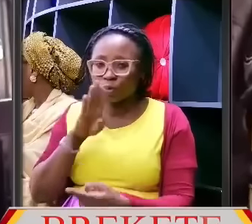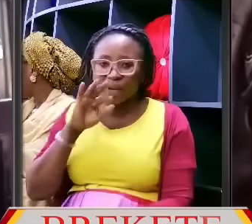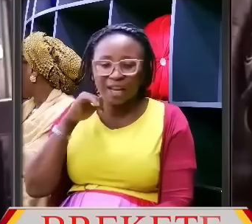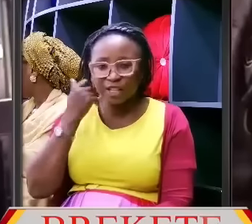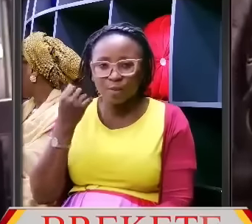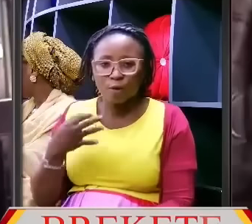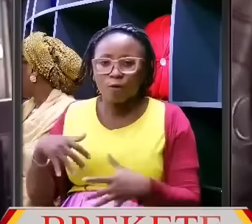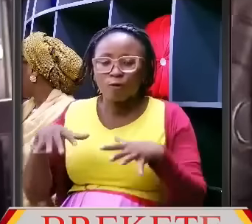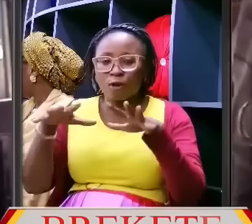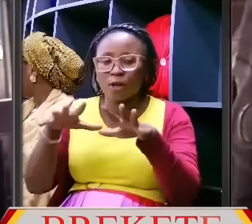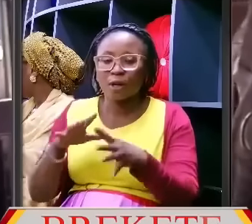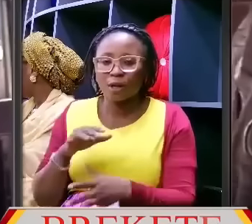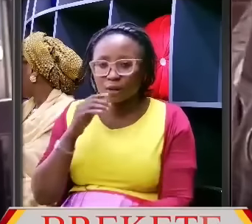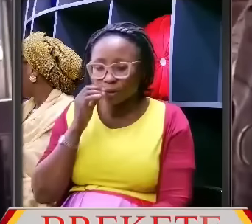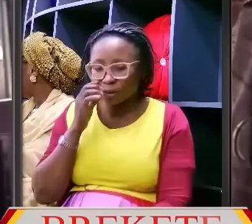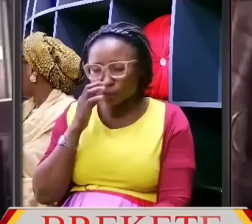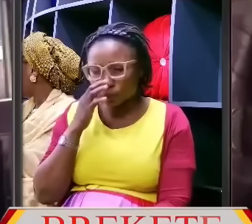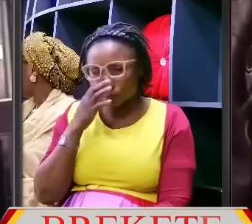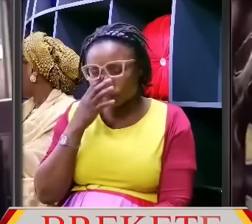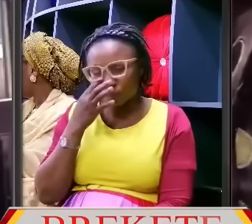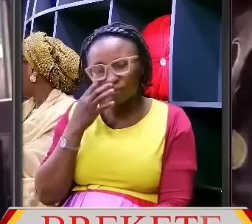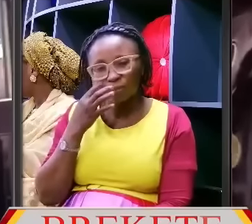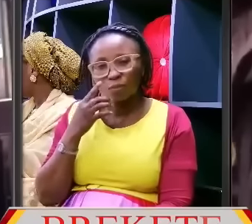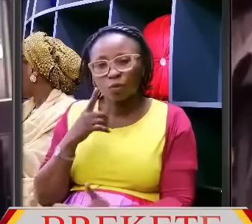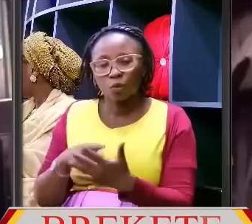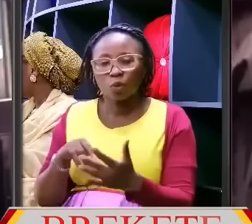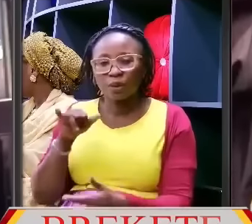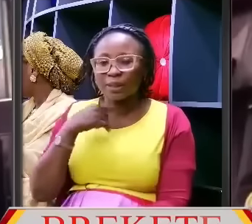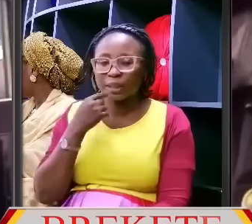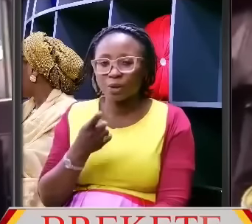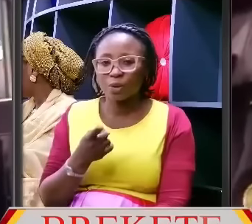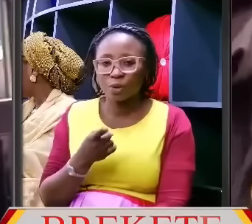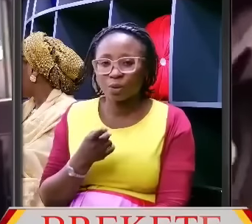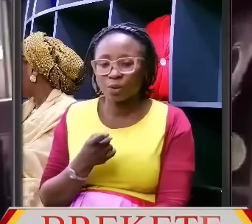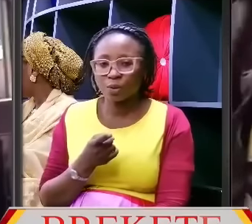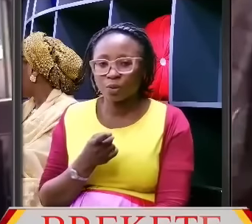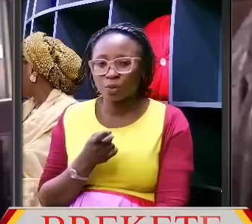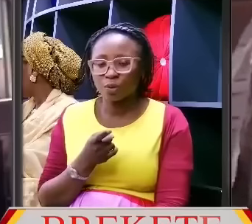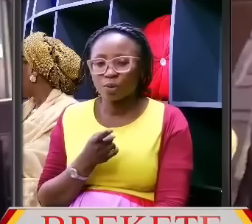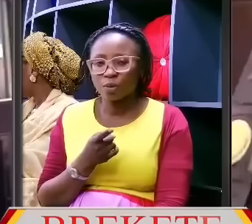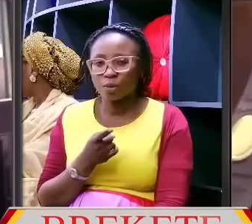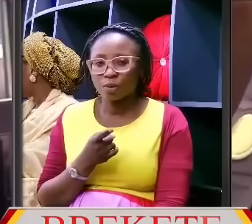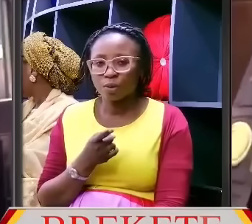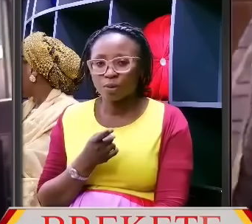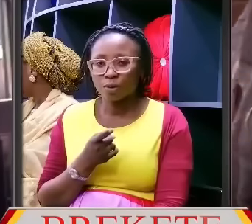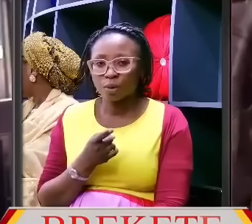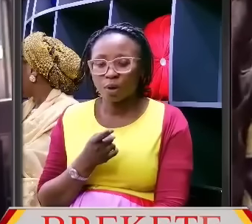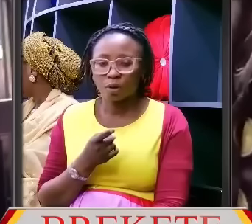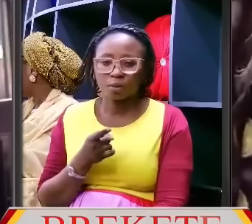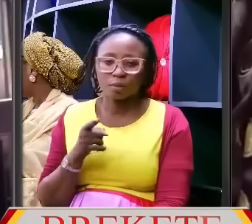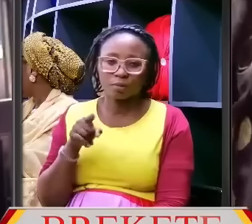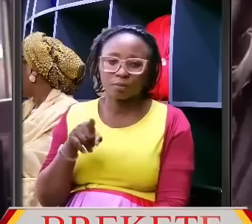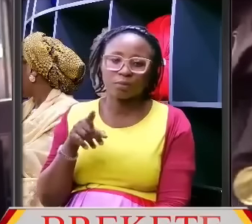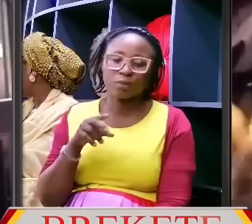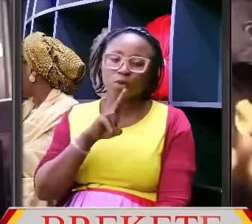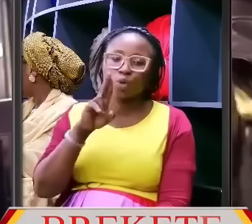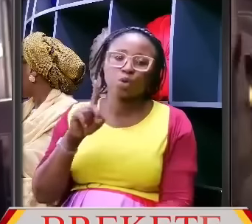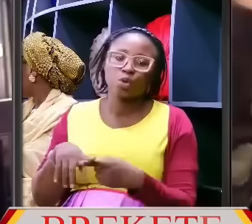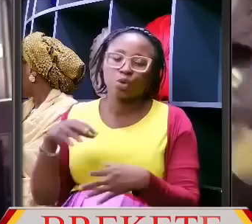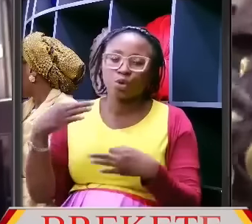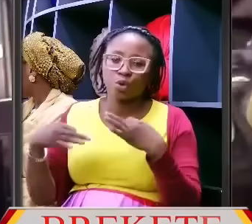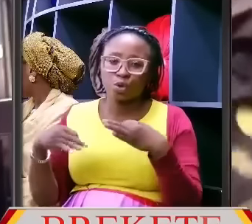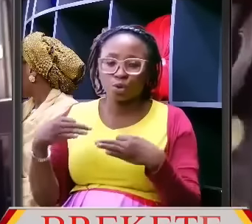crowd? Emagwemioi. See, what did they tell you? Ure George. Now you tell George. I